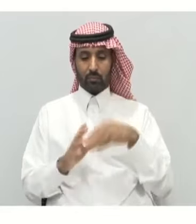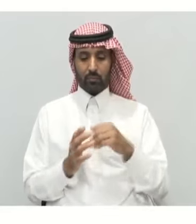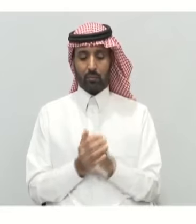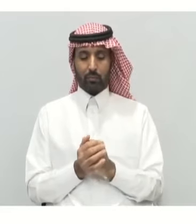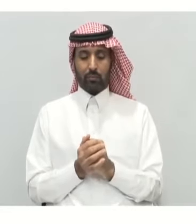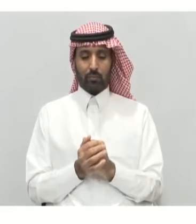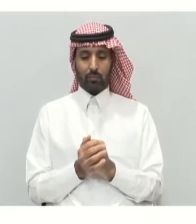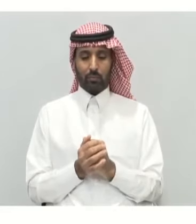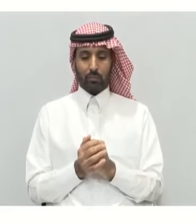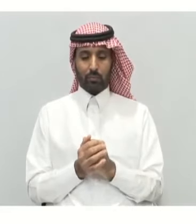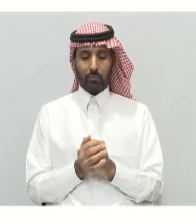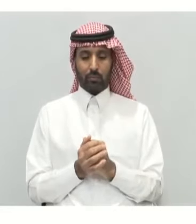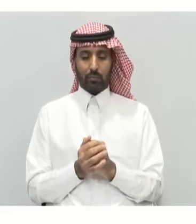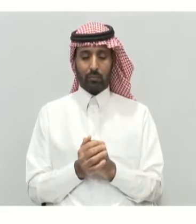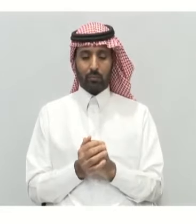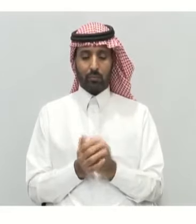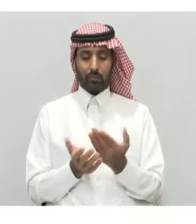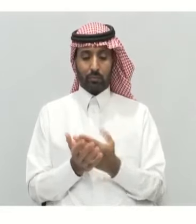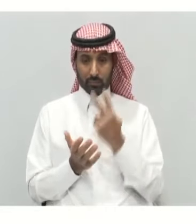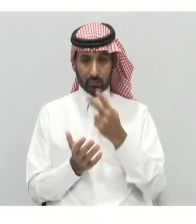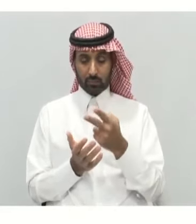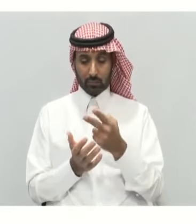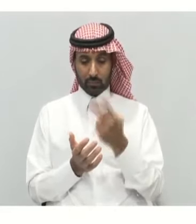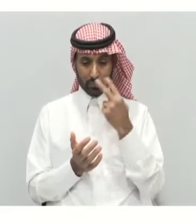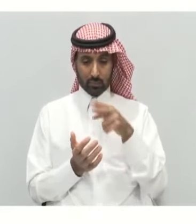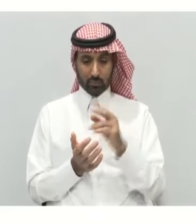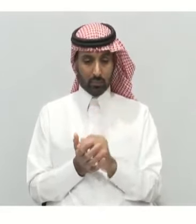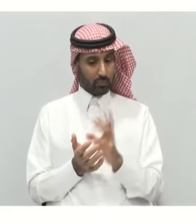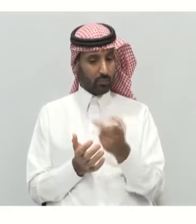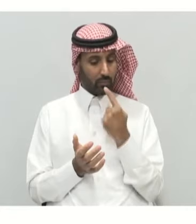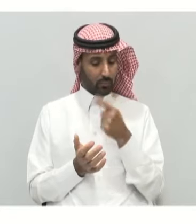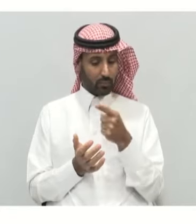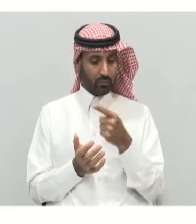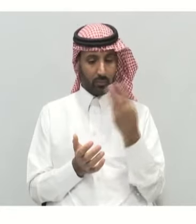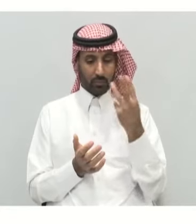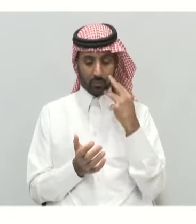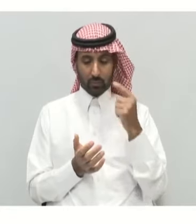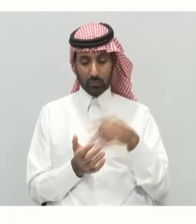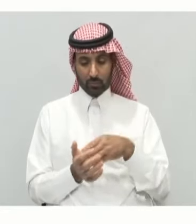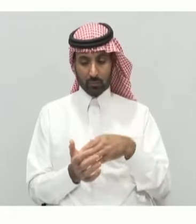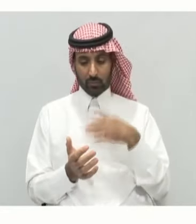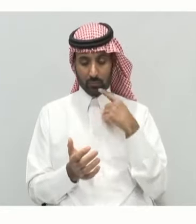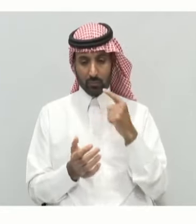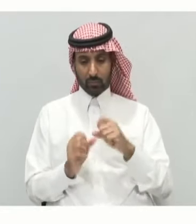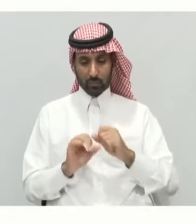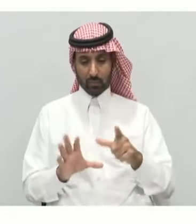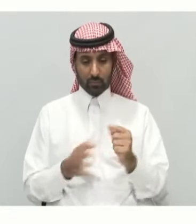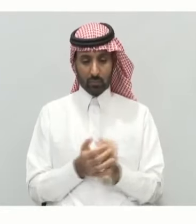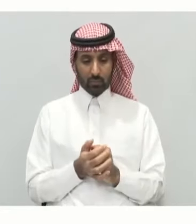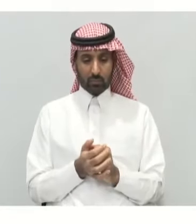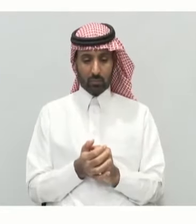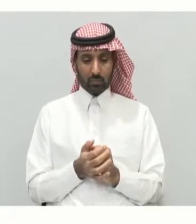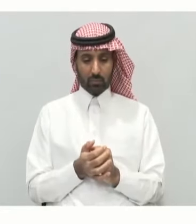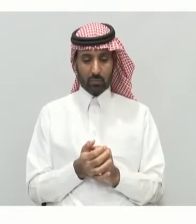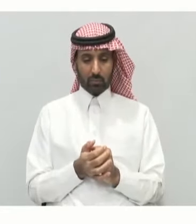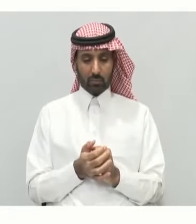twice, three times. So here we can see the subject that he has three times a week. We can